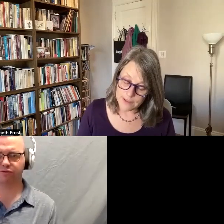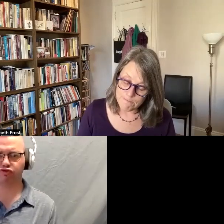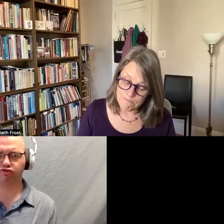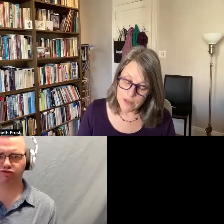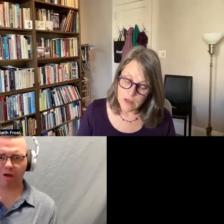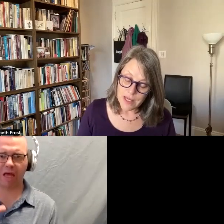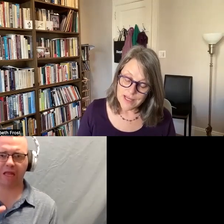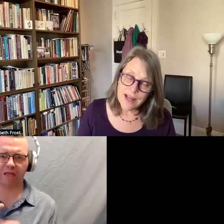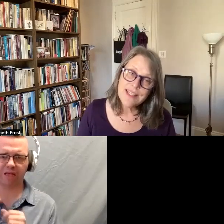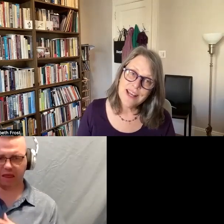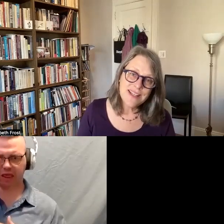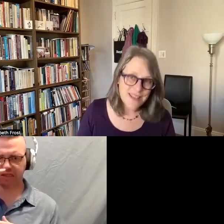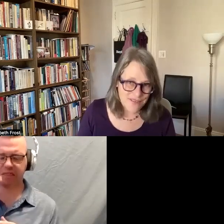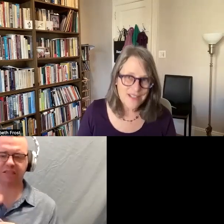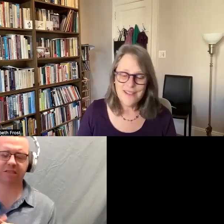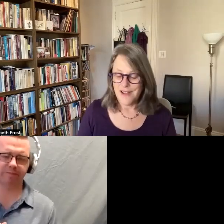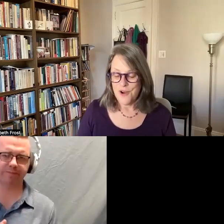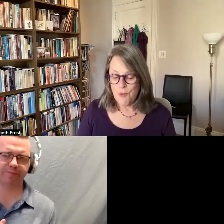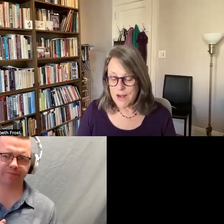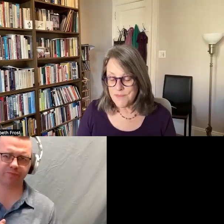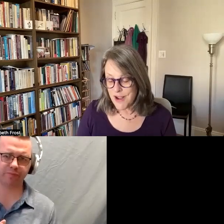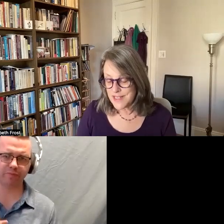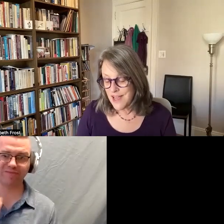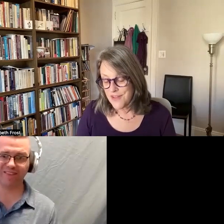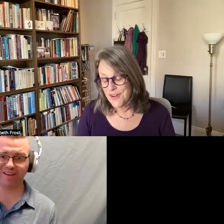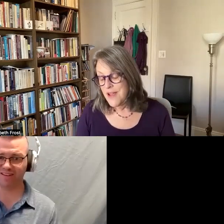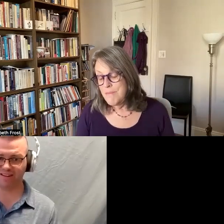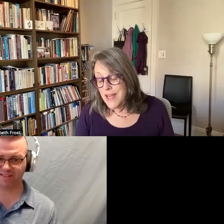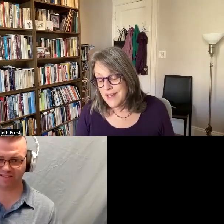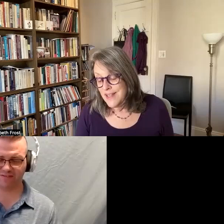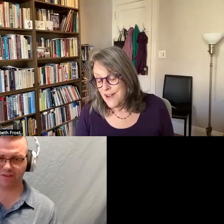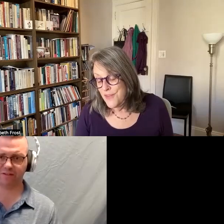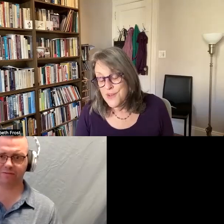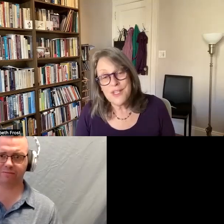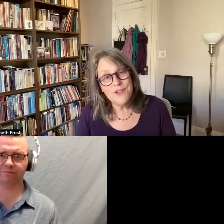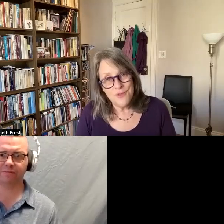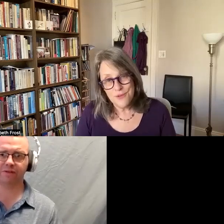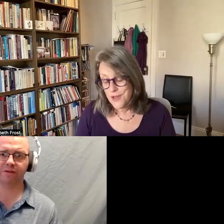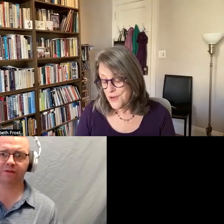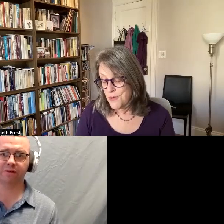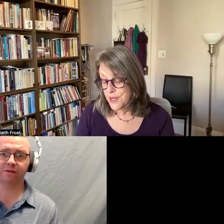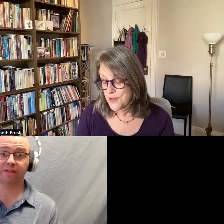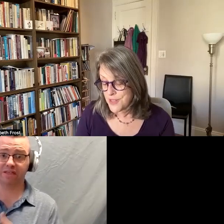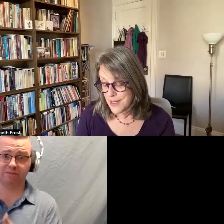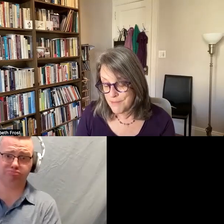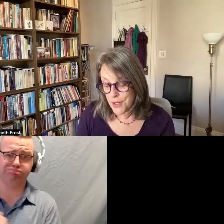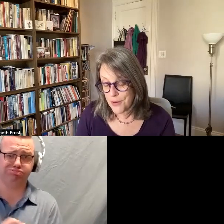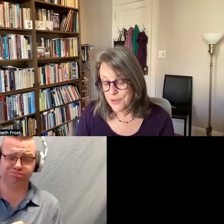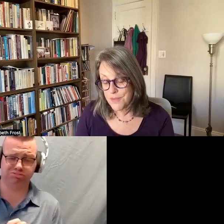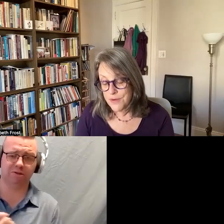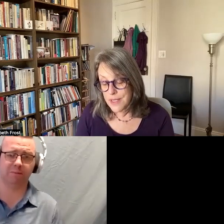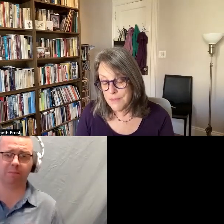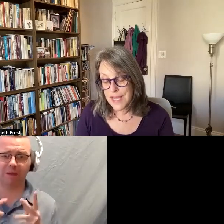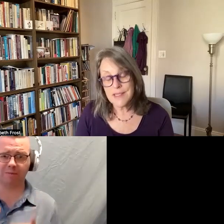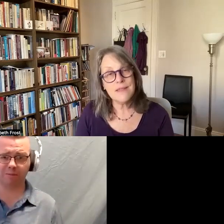Simon Watney. In 1987, Watney brought together many of those he knew who were interested in